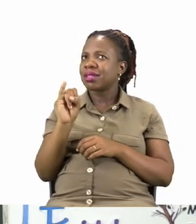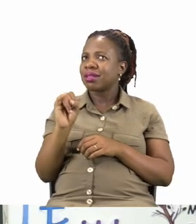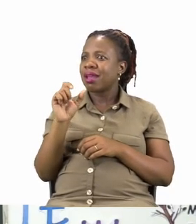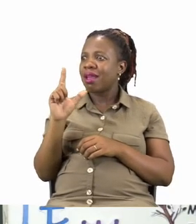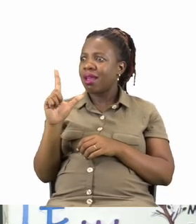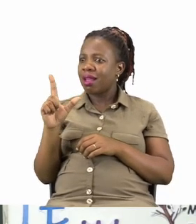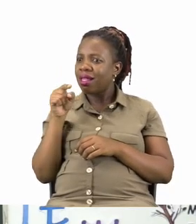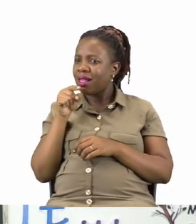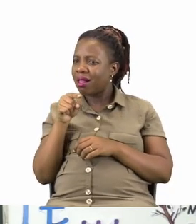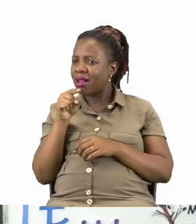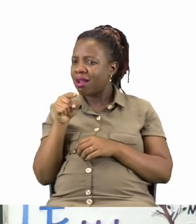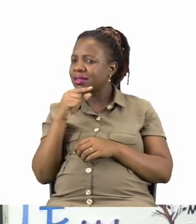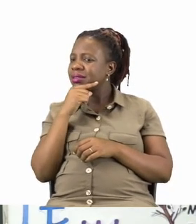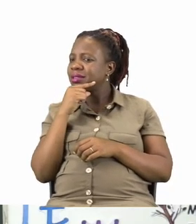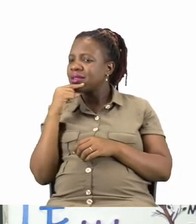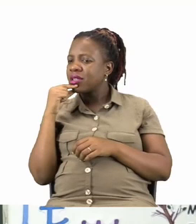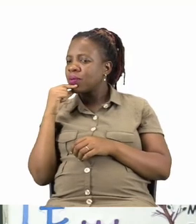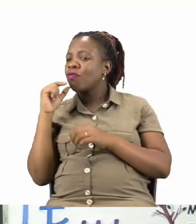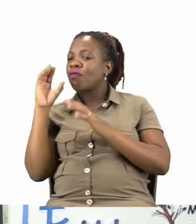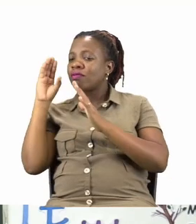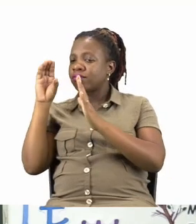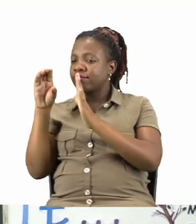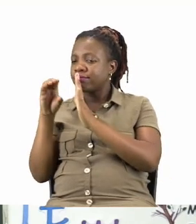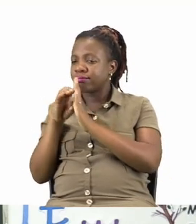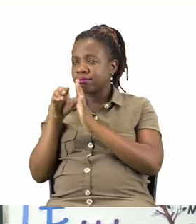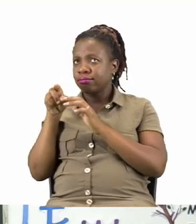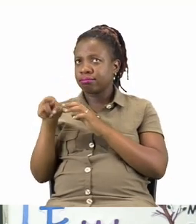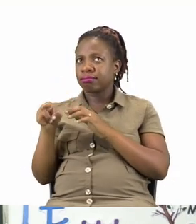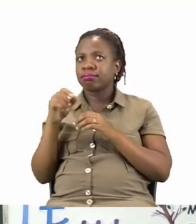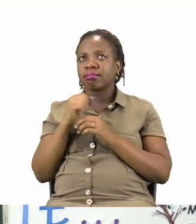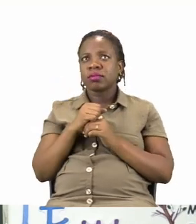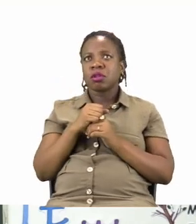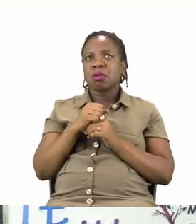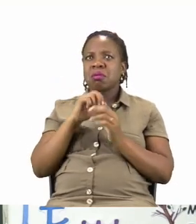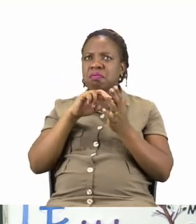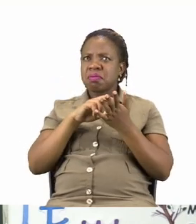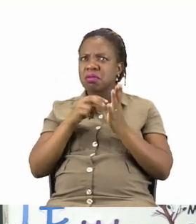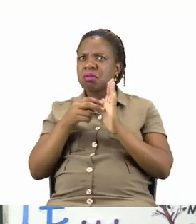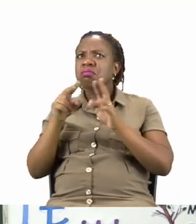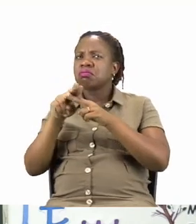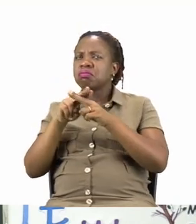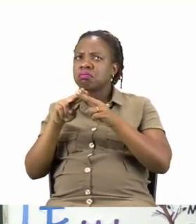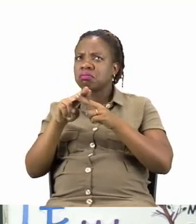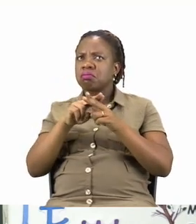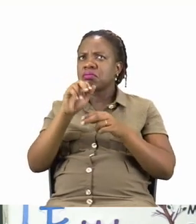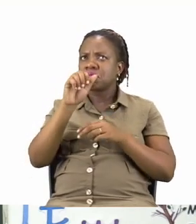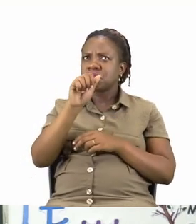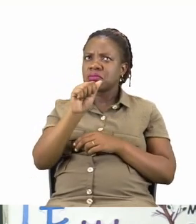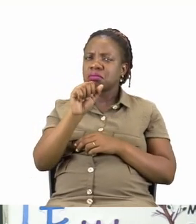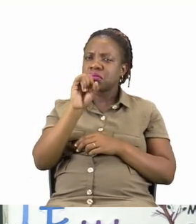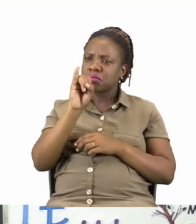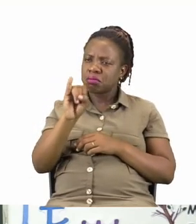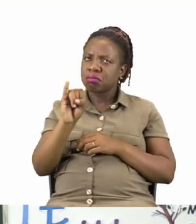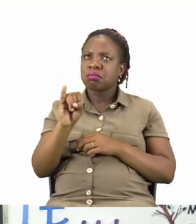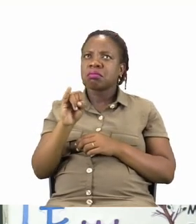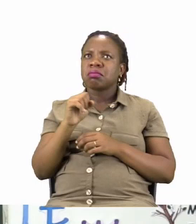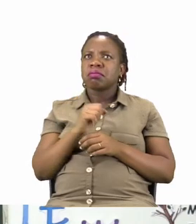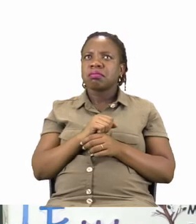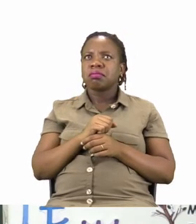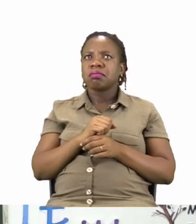AI digraph that we have used here. So snail is